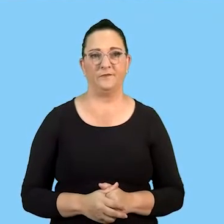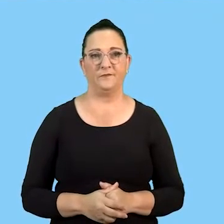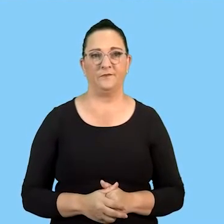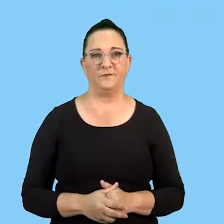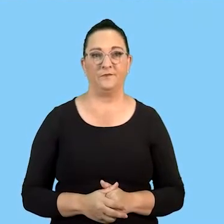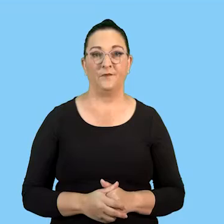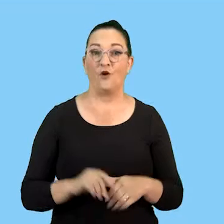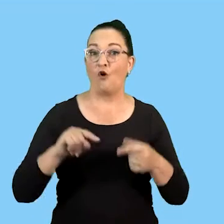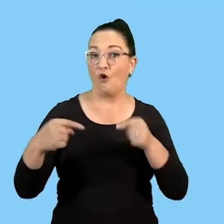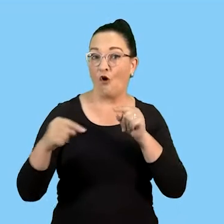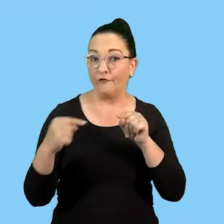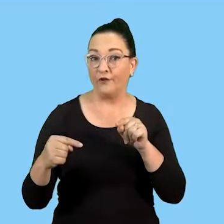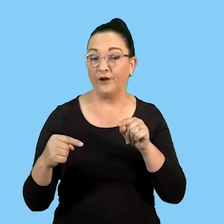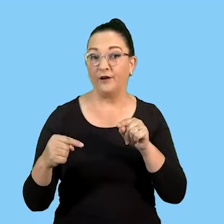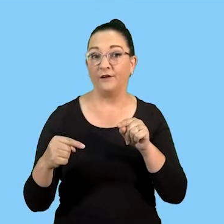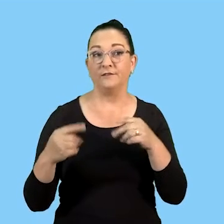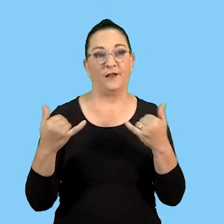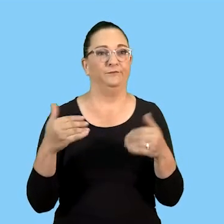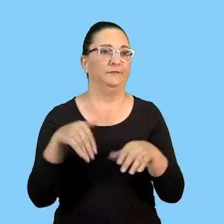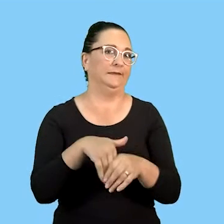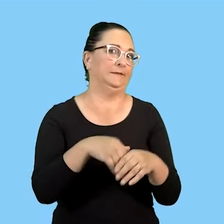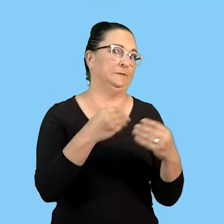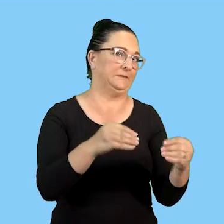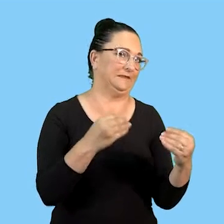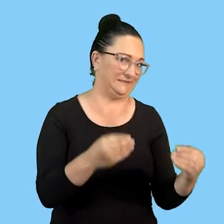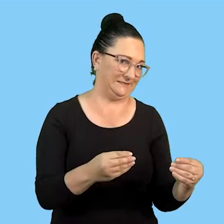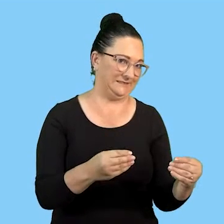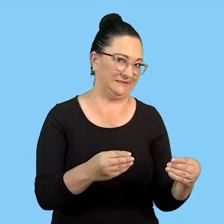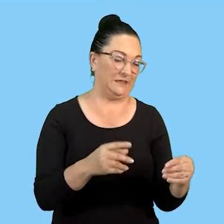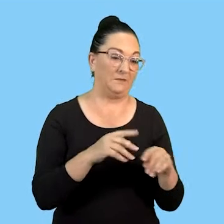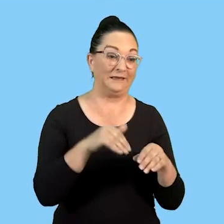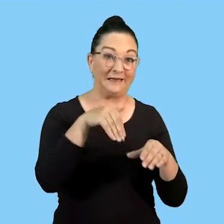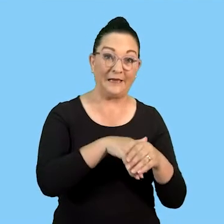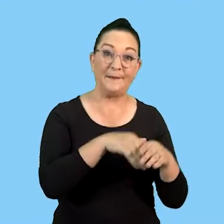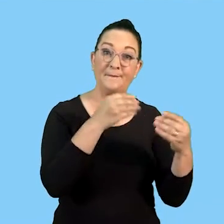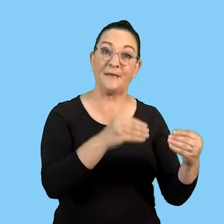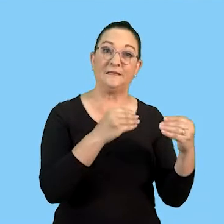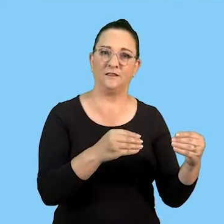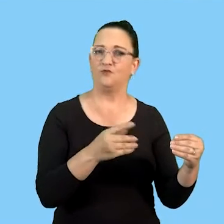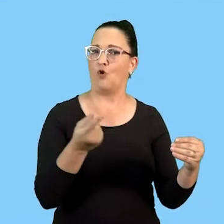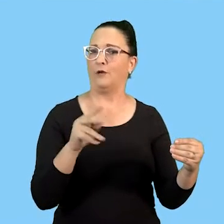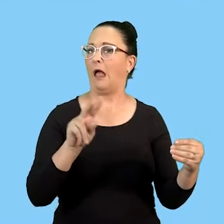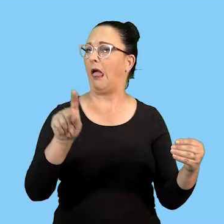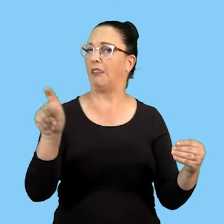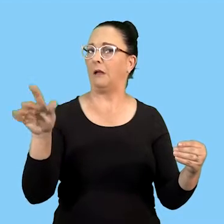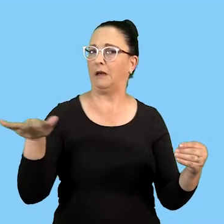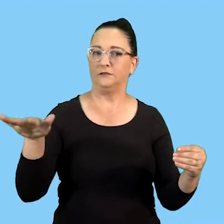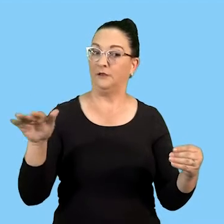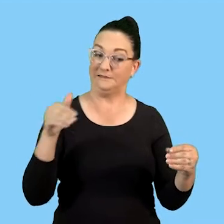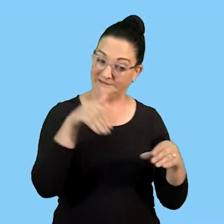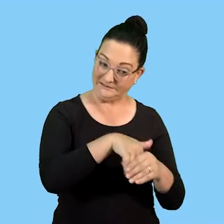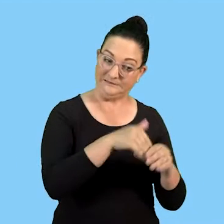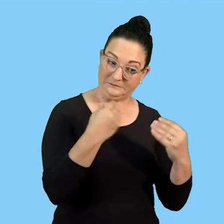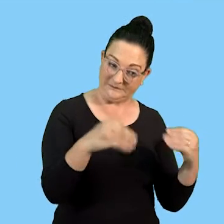All right, the causes of conflict in a business. Again, I repeat, conflict in a business, not somewhere else, but in a